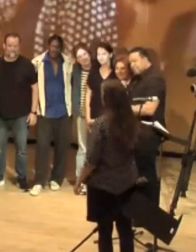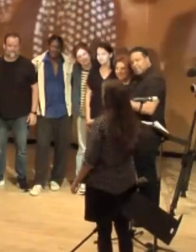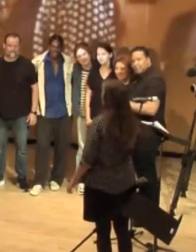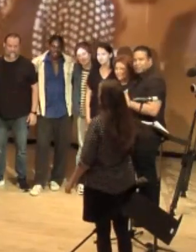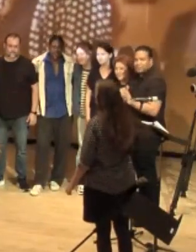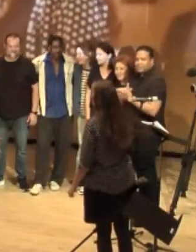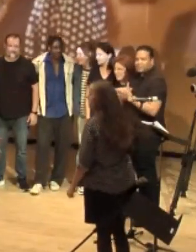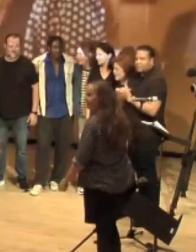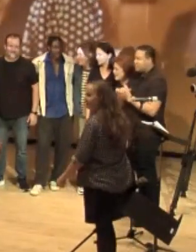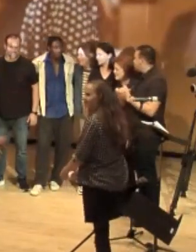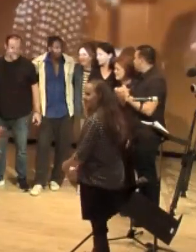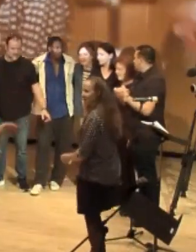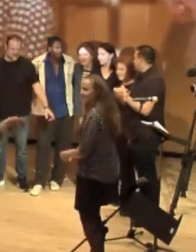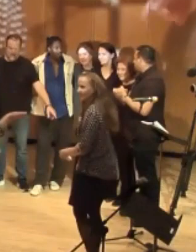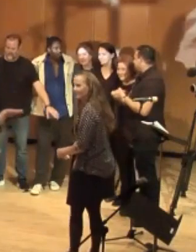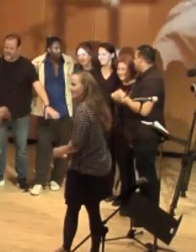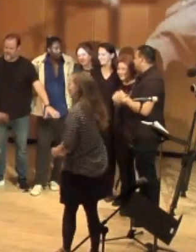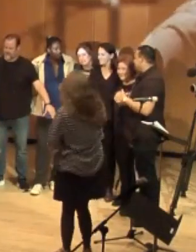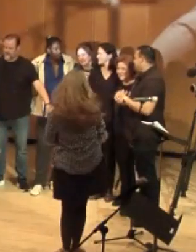should we go in the